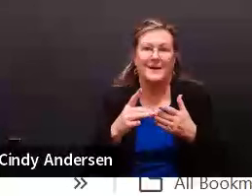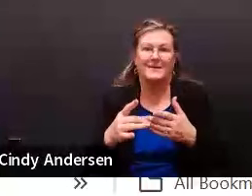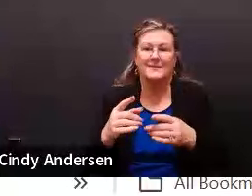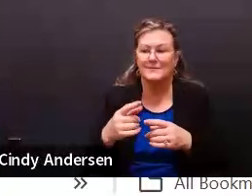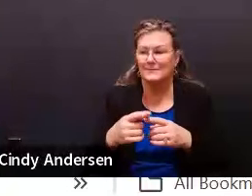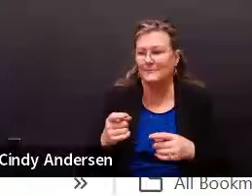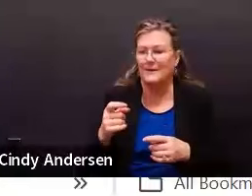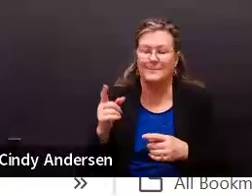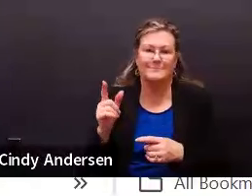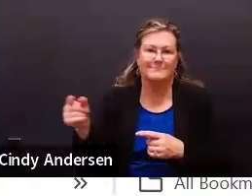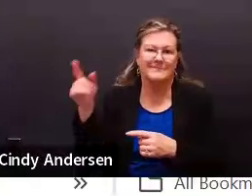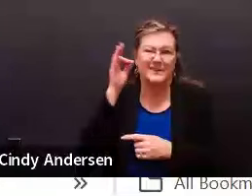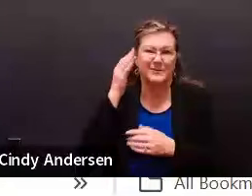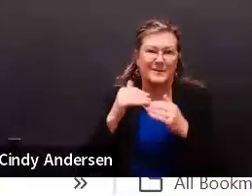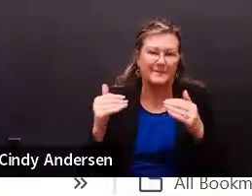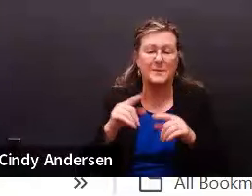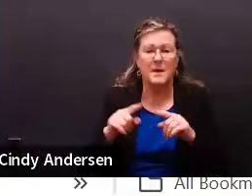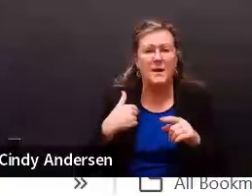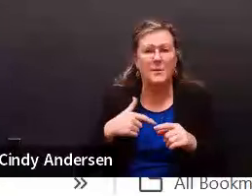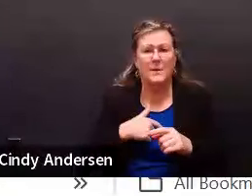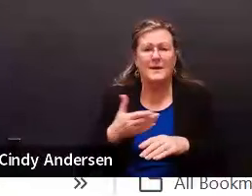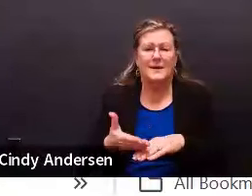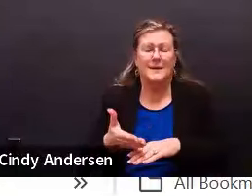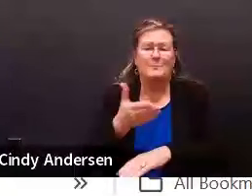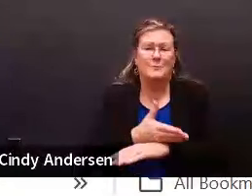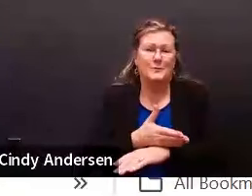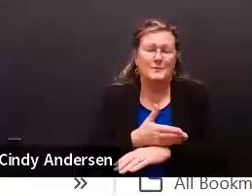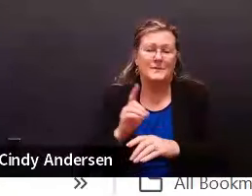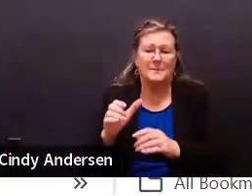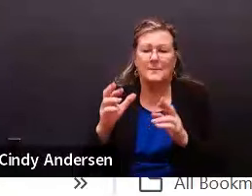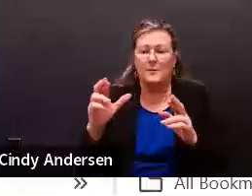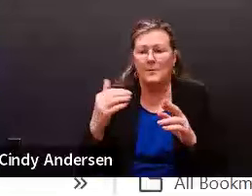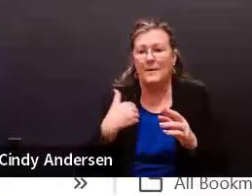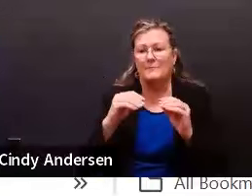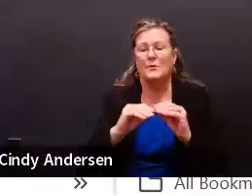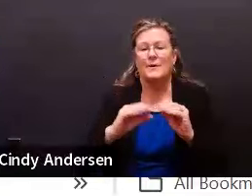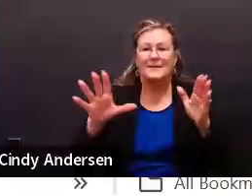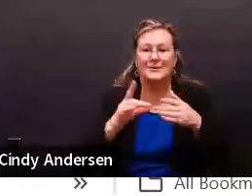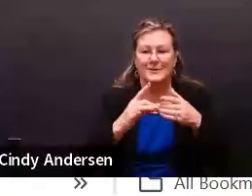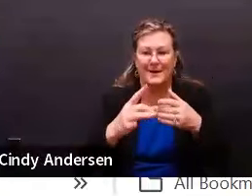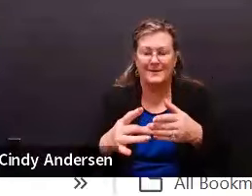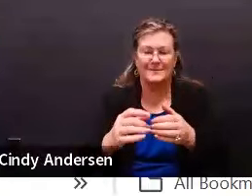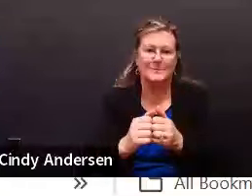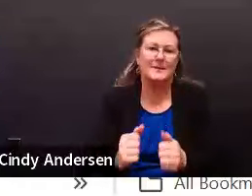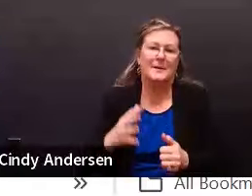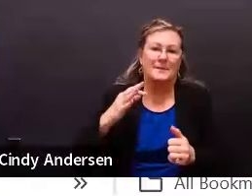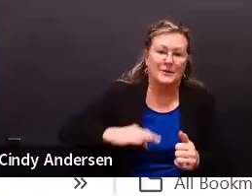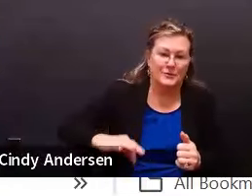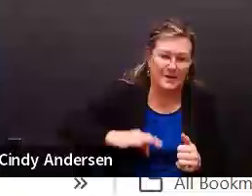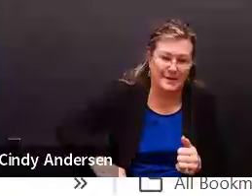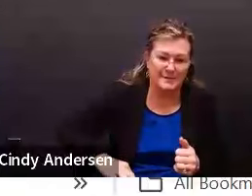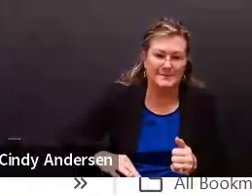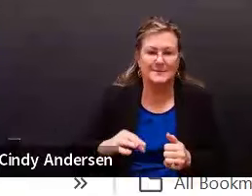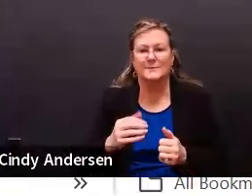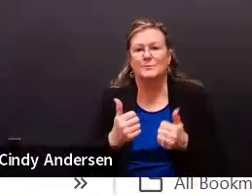did the best we could, but we did improve that document in hope that there's a clearer guidance on the number of credits, and in the